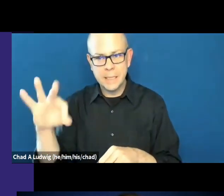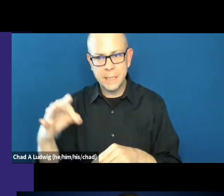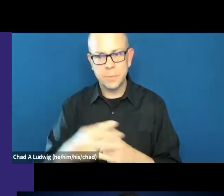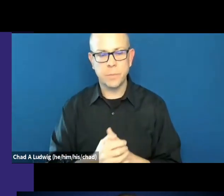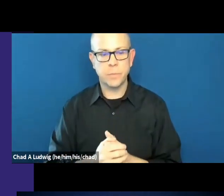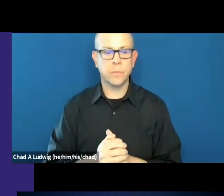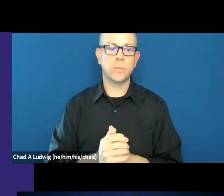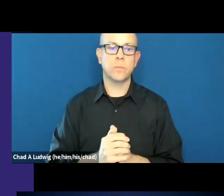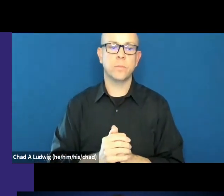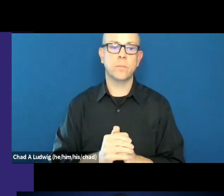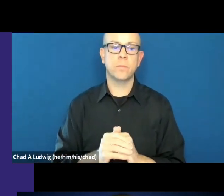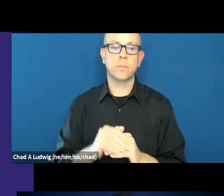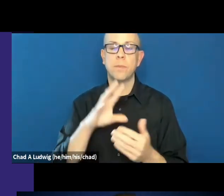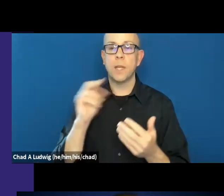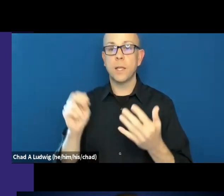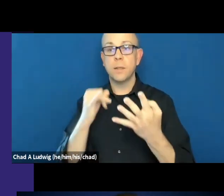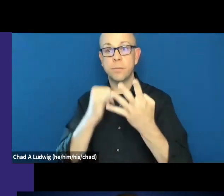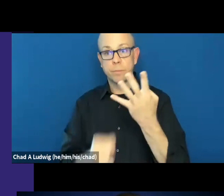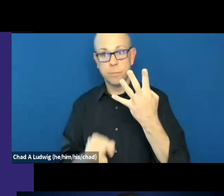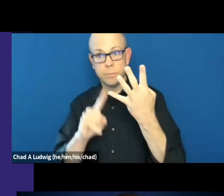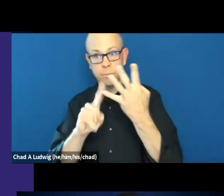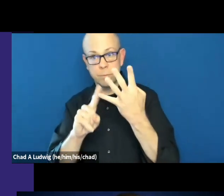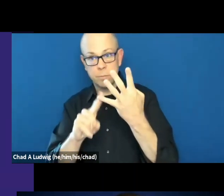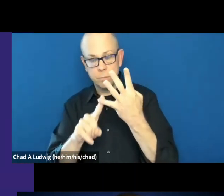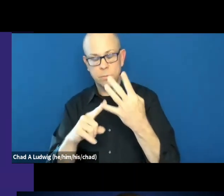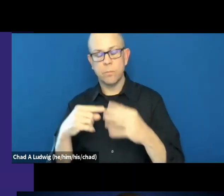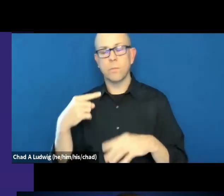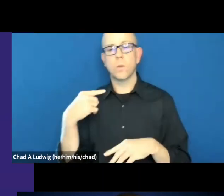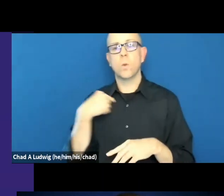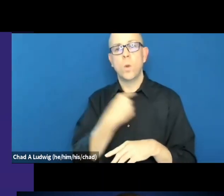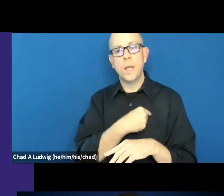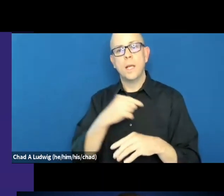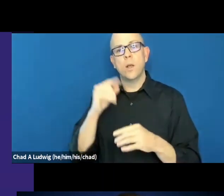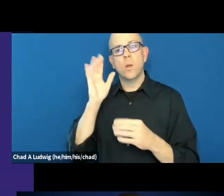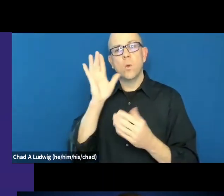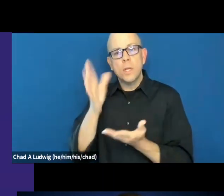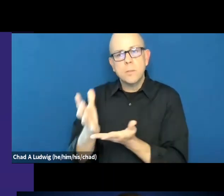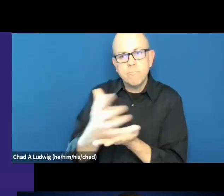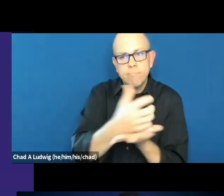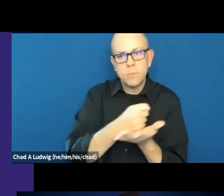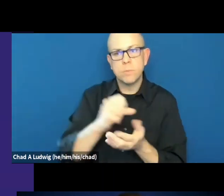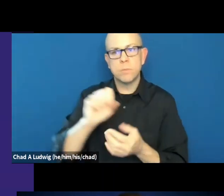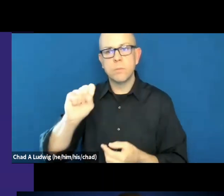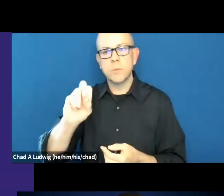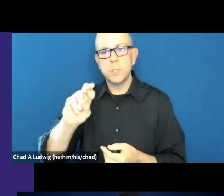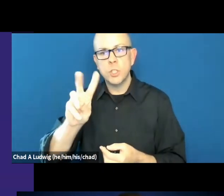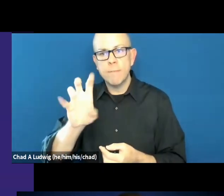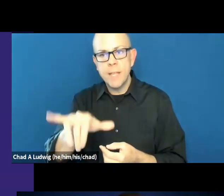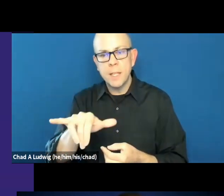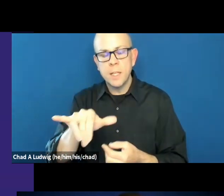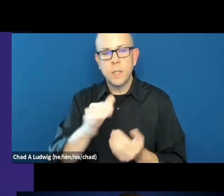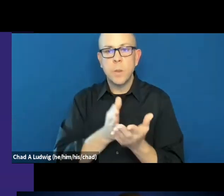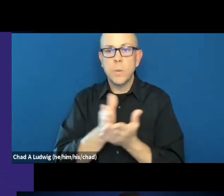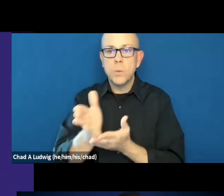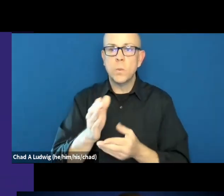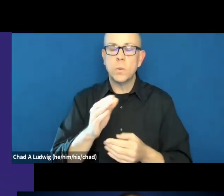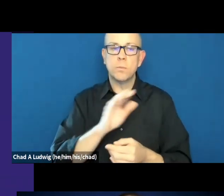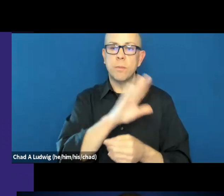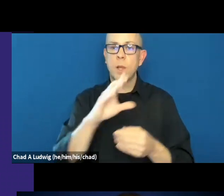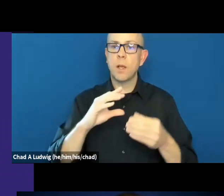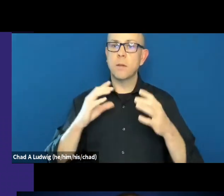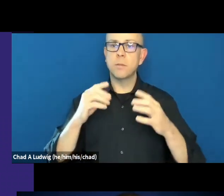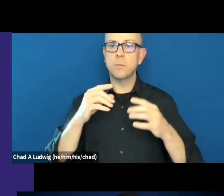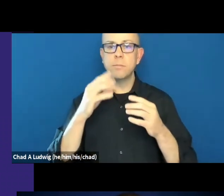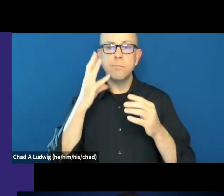guess it kind of depends on COVID-19 how we're going to work that out from here on, but we shall see. We can also